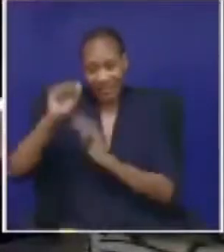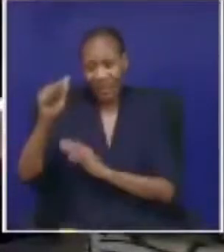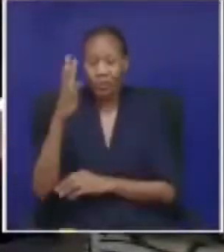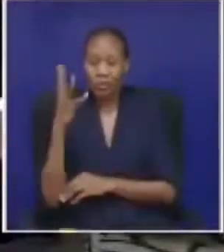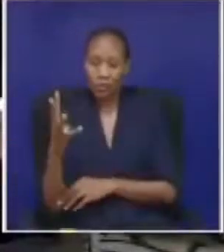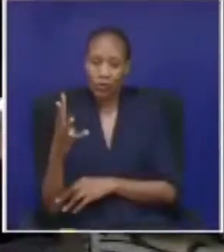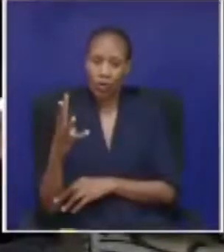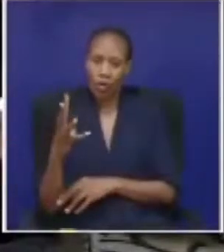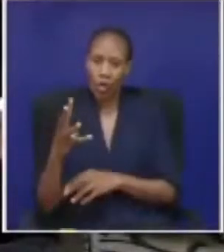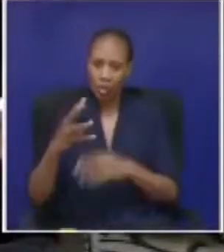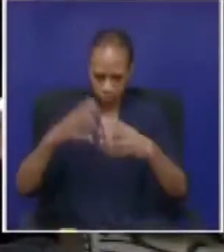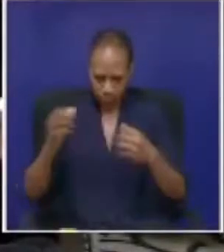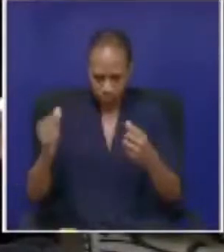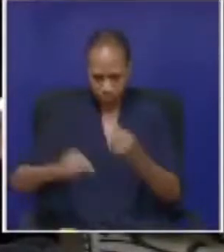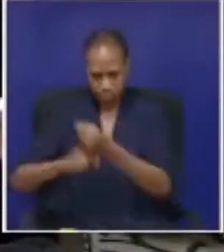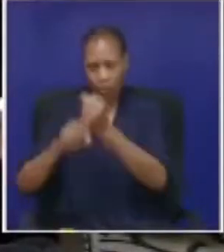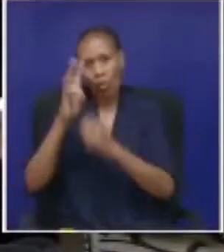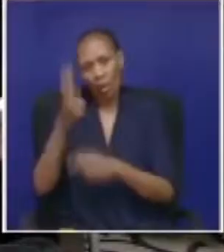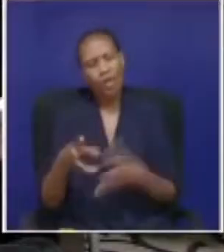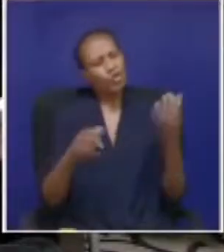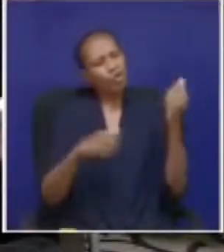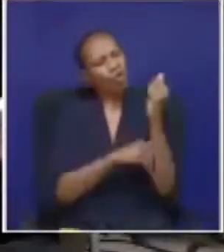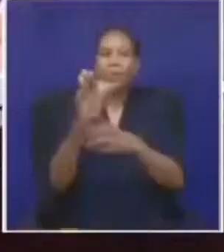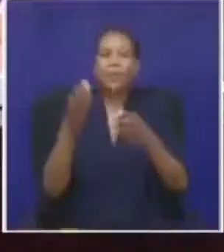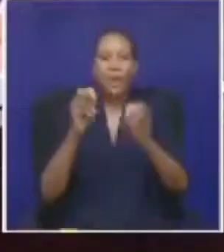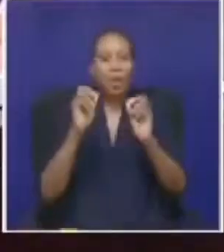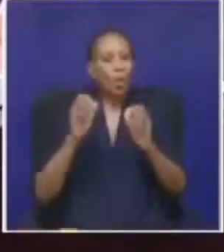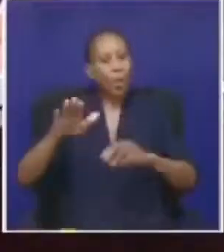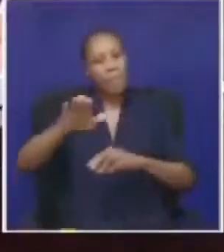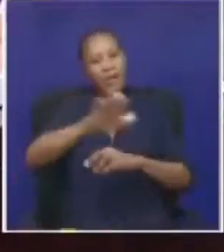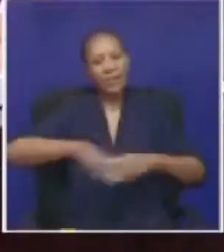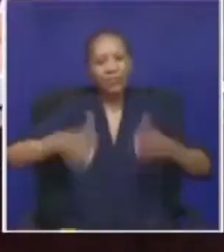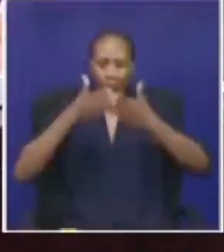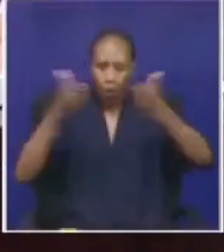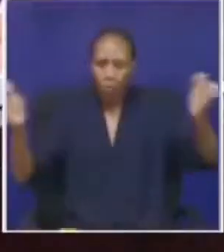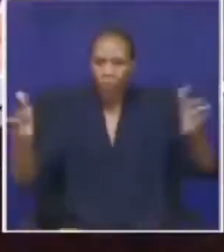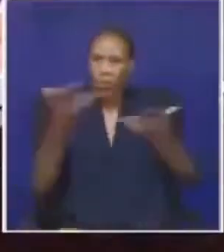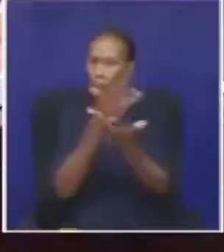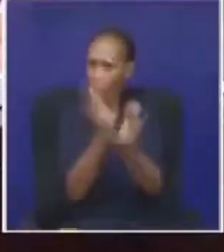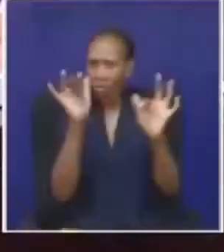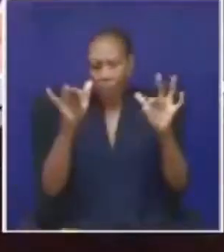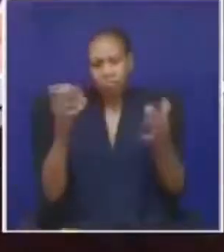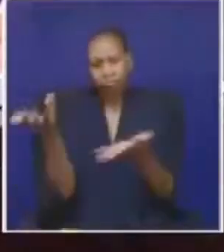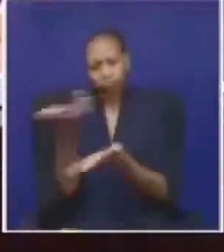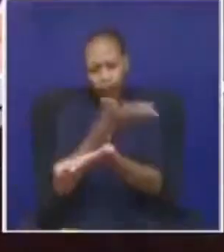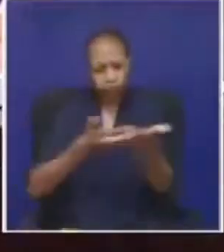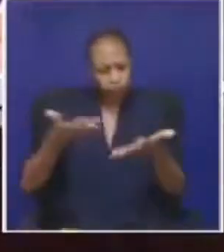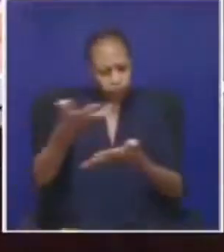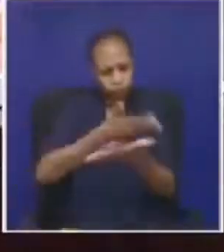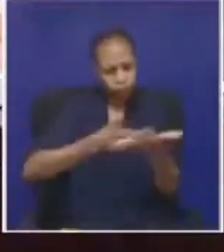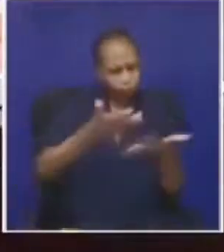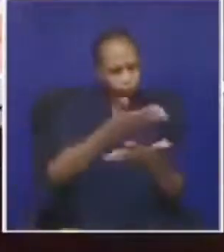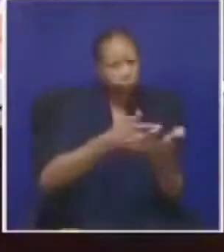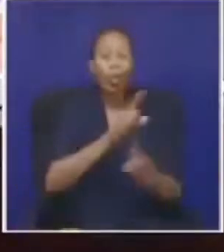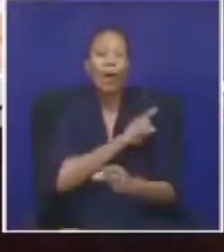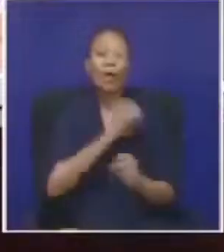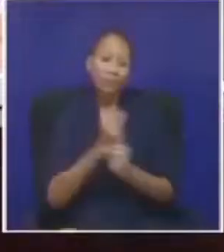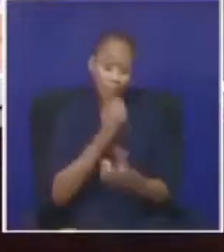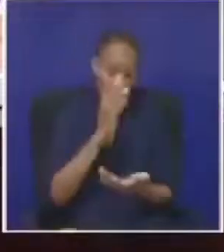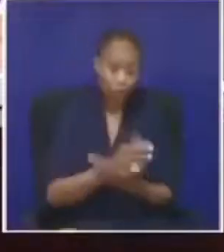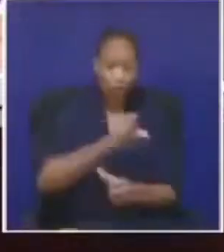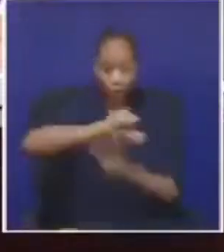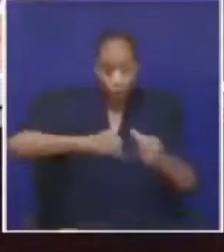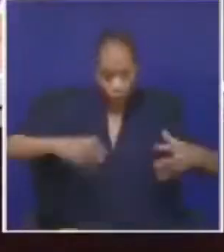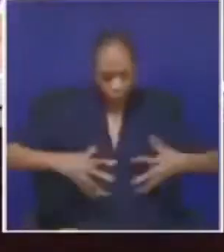office strengthening this partnership approach through platforms? For dialogue and to ensure social cohesion, especially to ensure